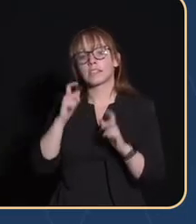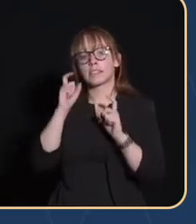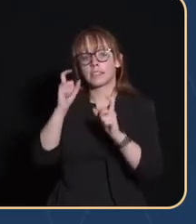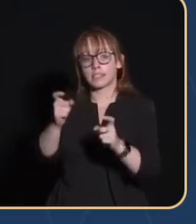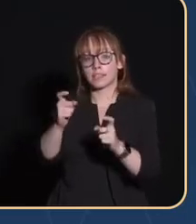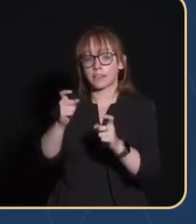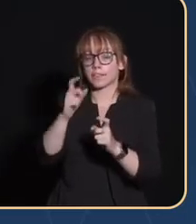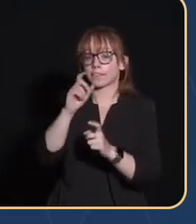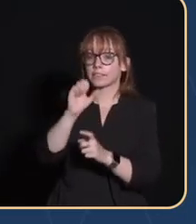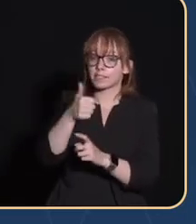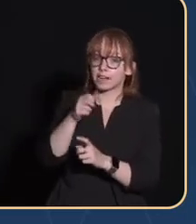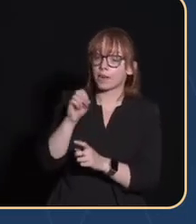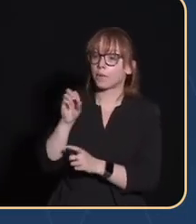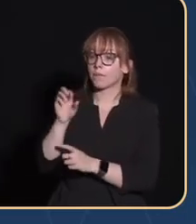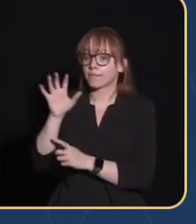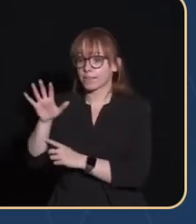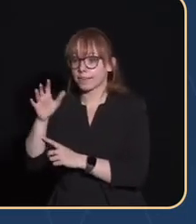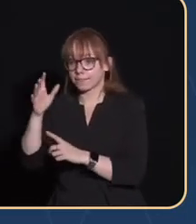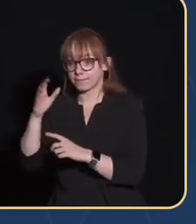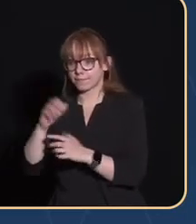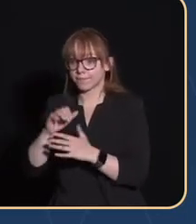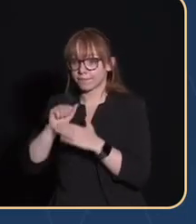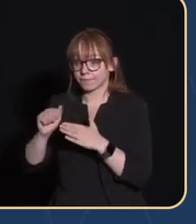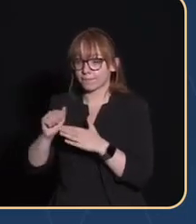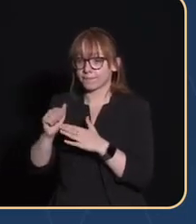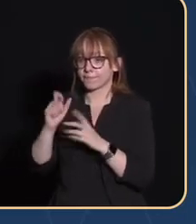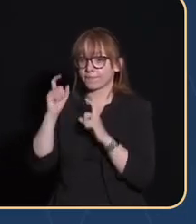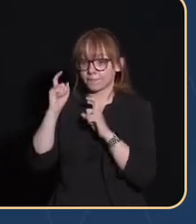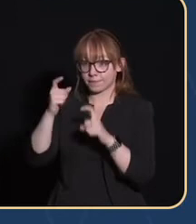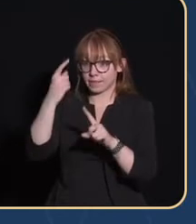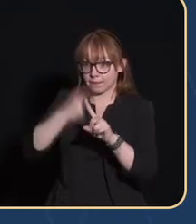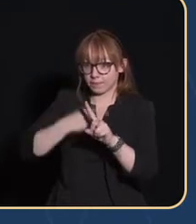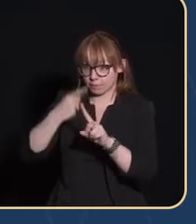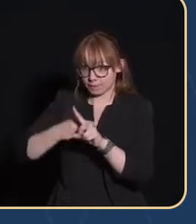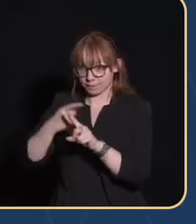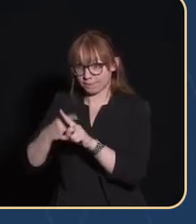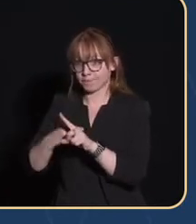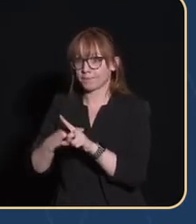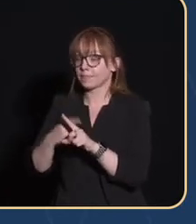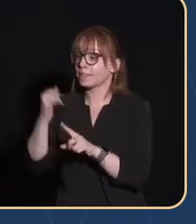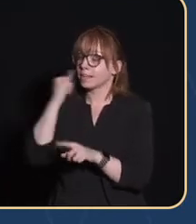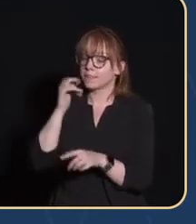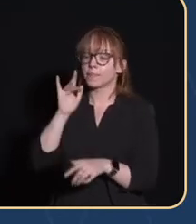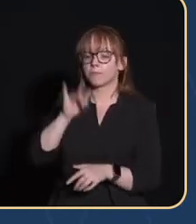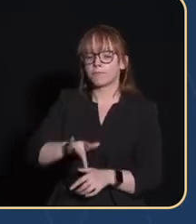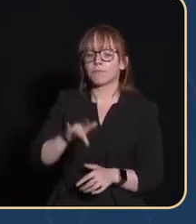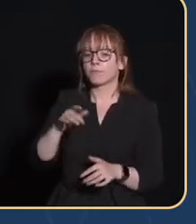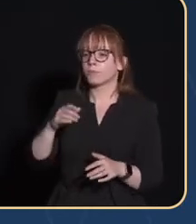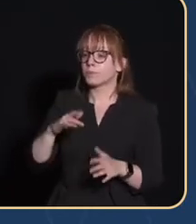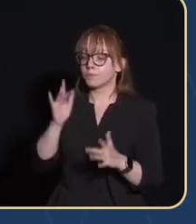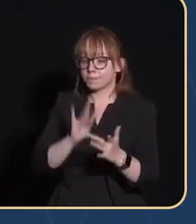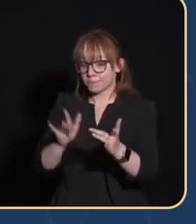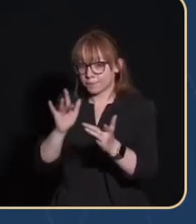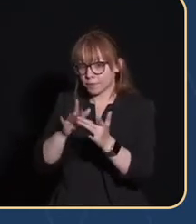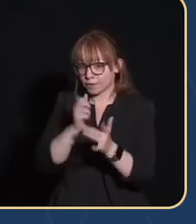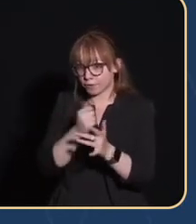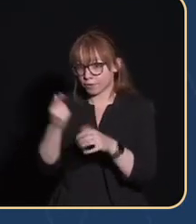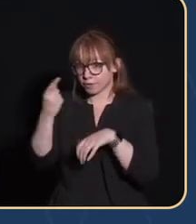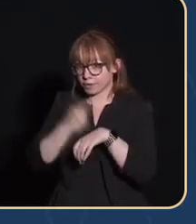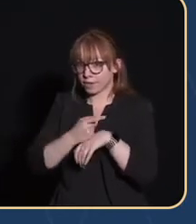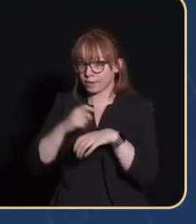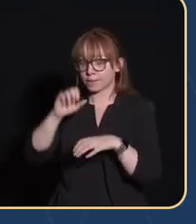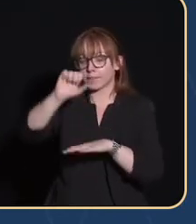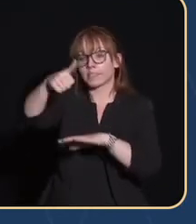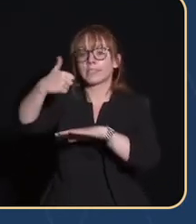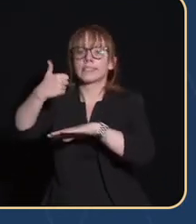is a commitment for a monthly pledge. If you hit those boxes, we will reach out to you in the coming days and to set up this monthly sustainable